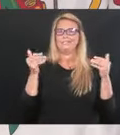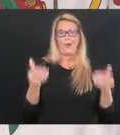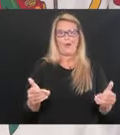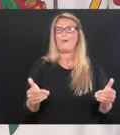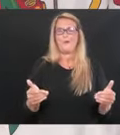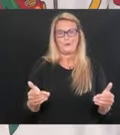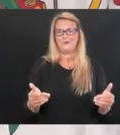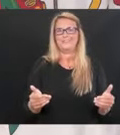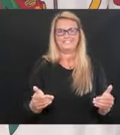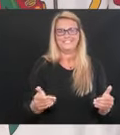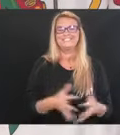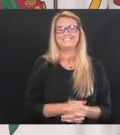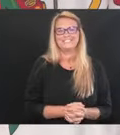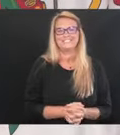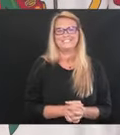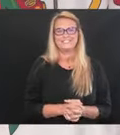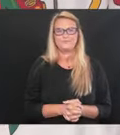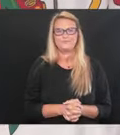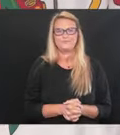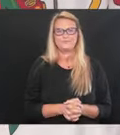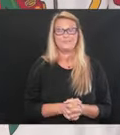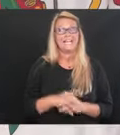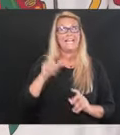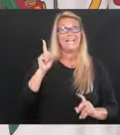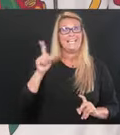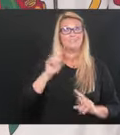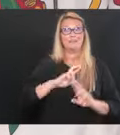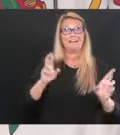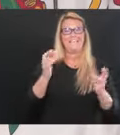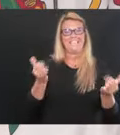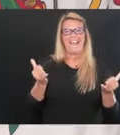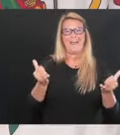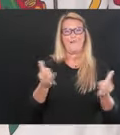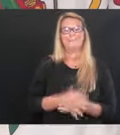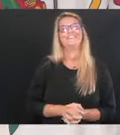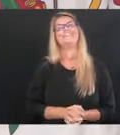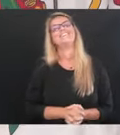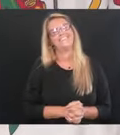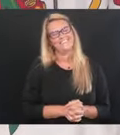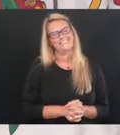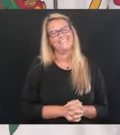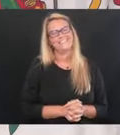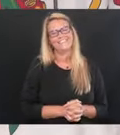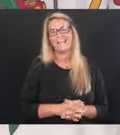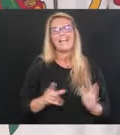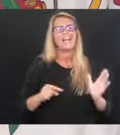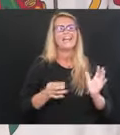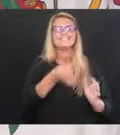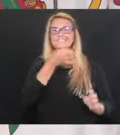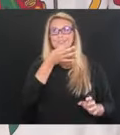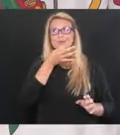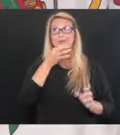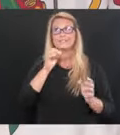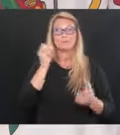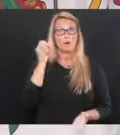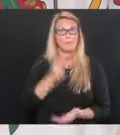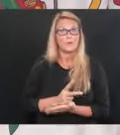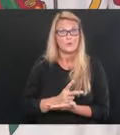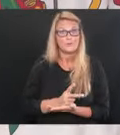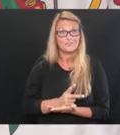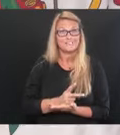answer exactly that. But he's ready to go right this minute, everybody. And as soon as we get to go